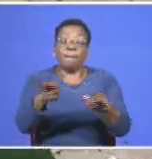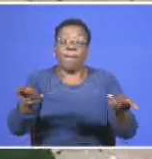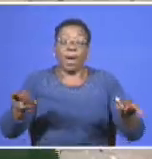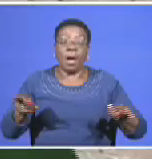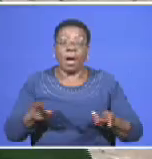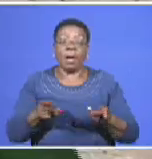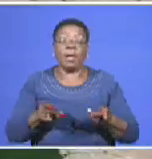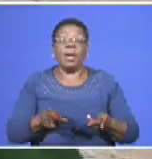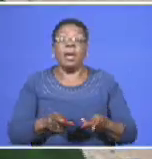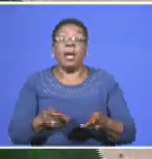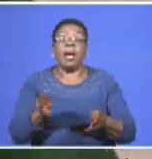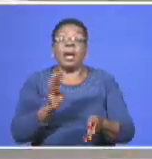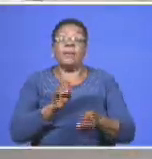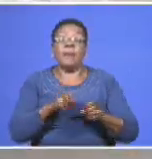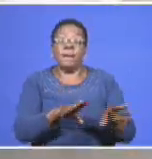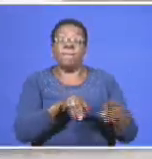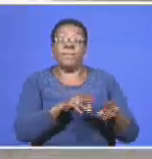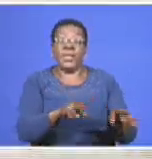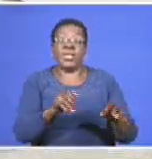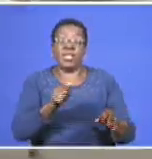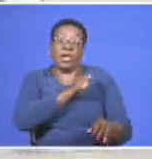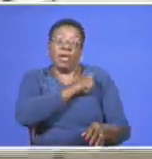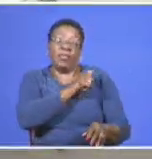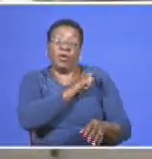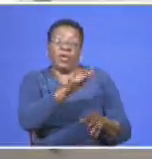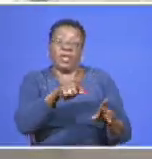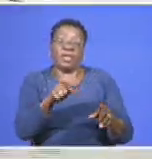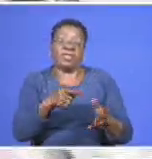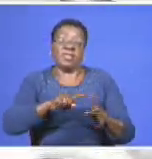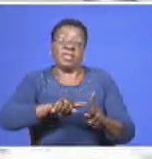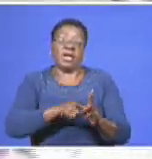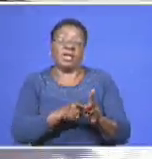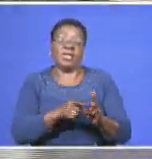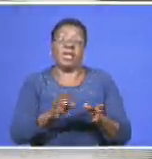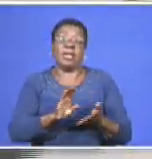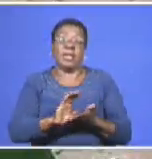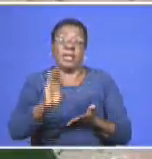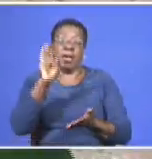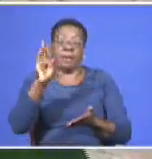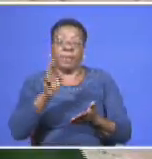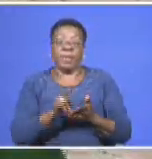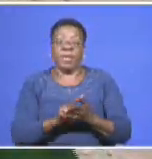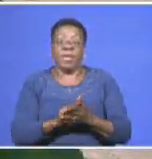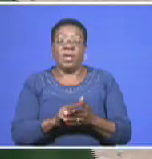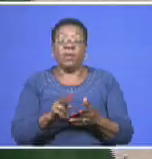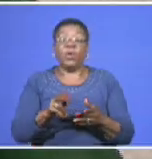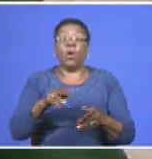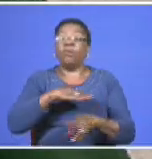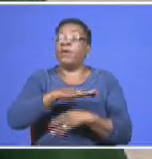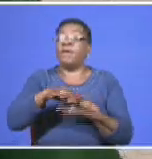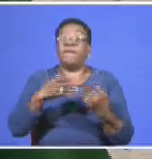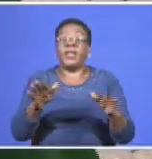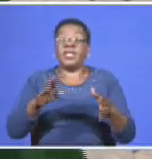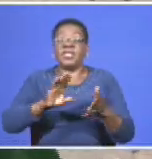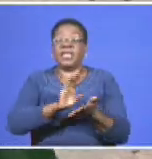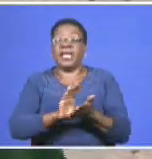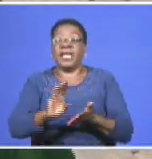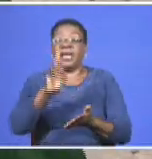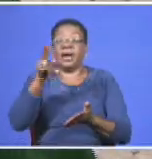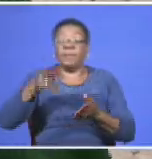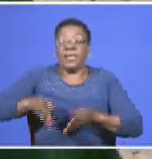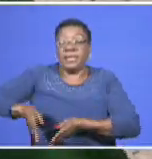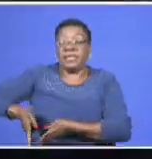Supervisor John Moss explained their cleanup strategy. We already did majority of the side corners. We only waiting for the last group to